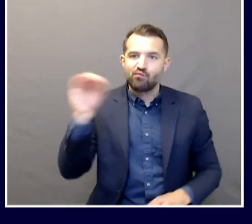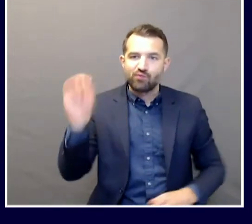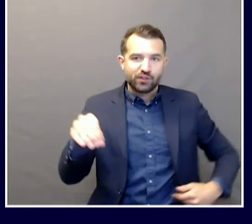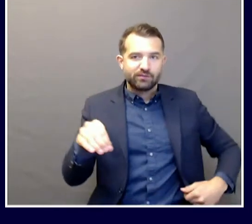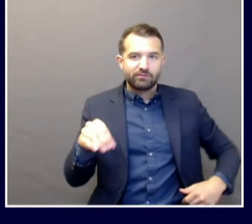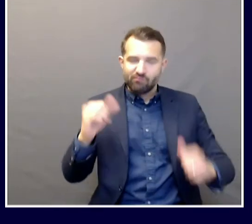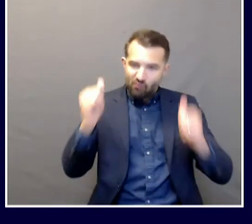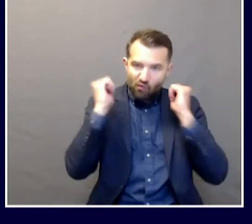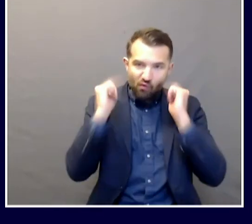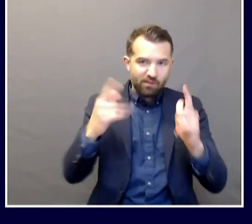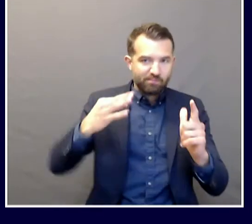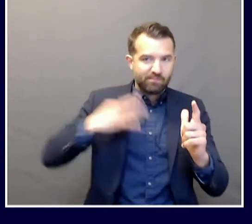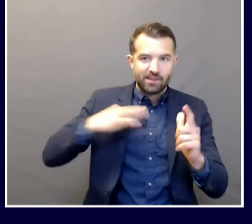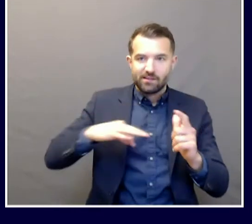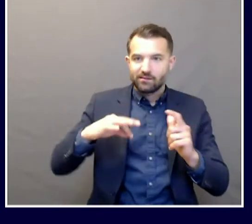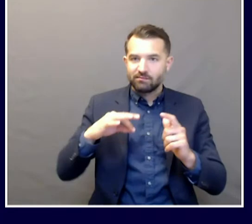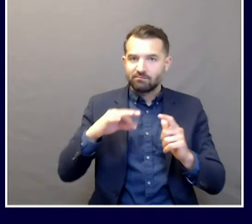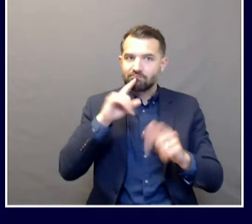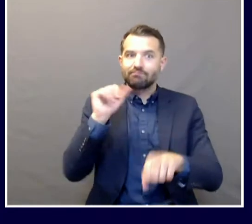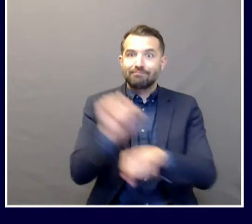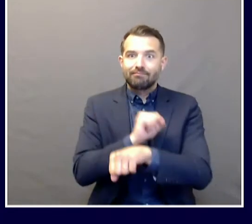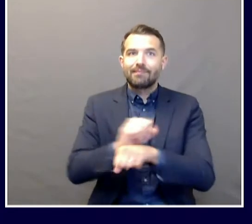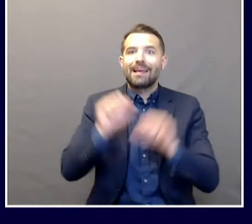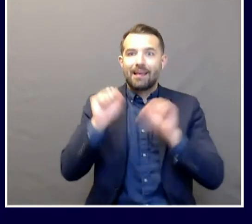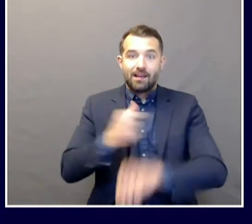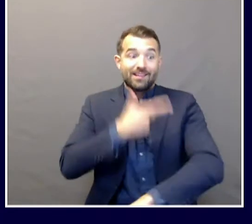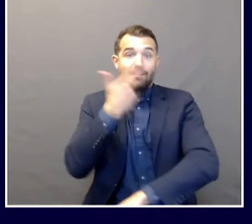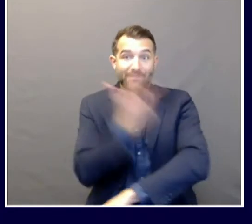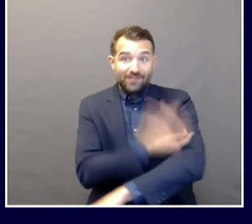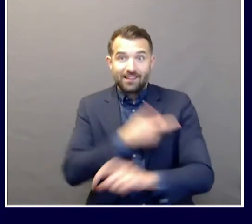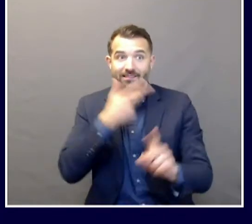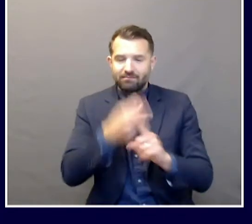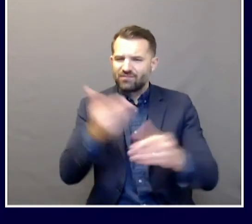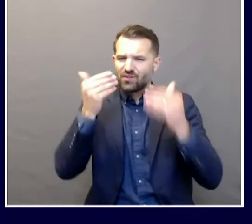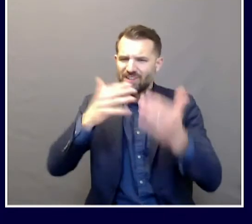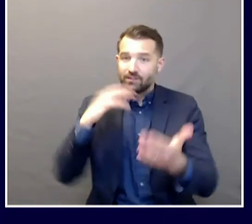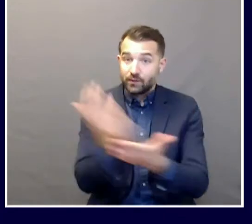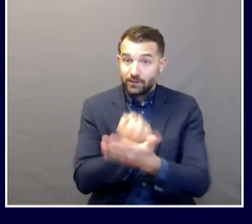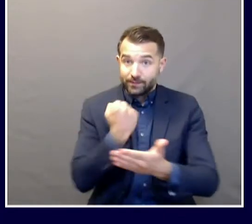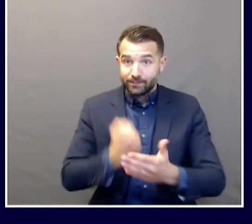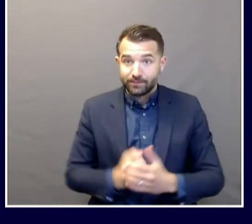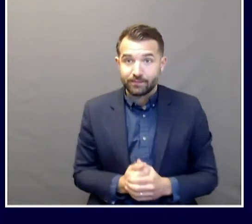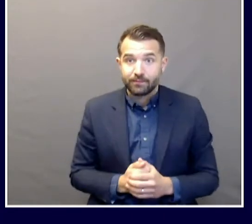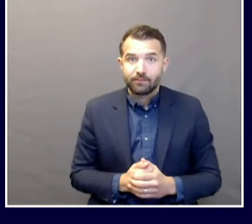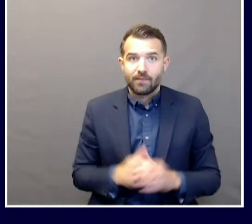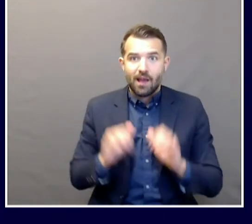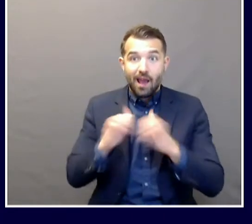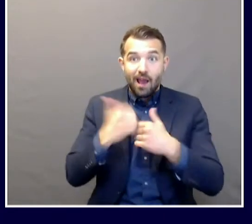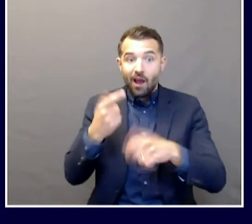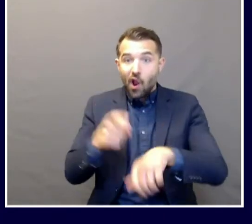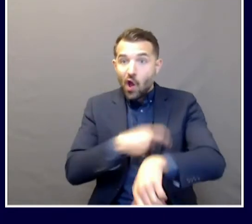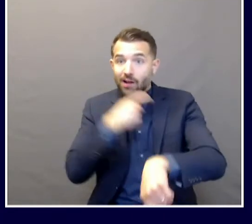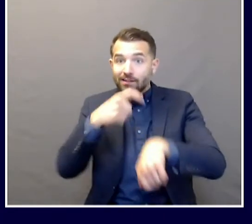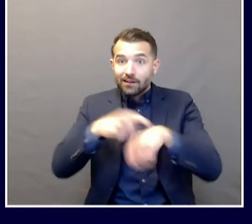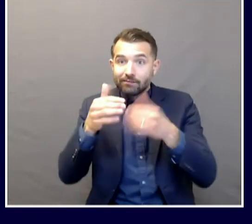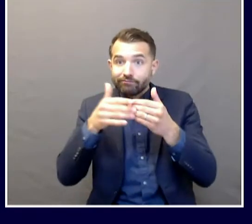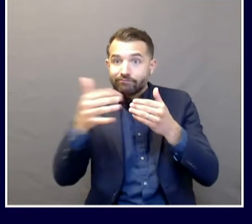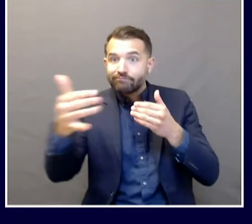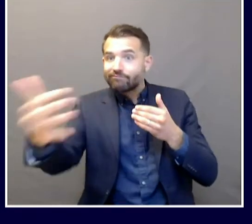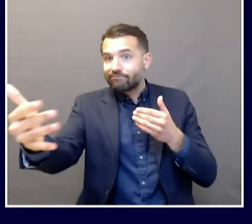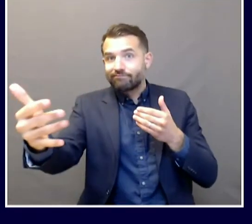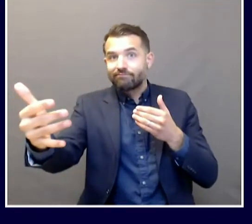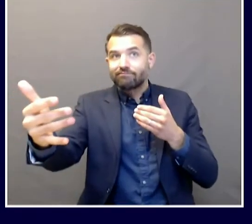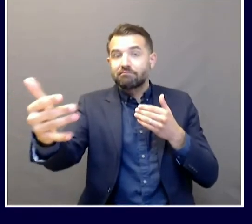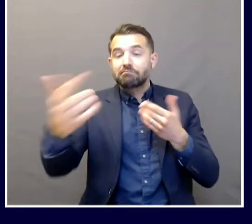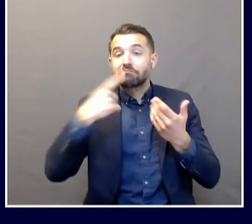get vaccinated, getting the shot. Now, in terms of the timeline, that's a little bit trickier because it does depend a bit on things like vaccine